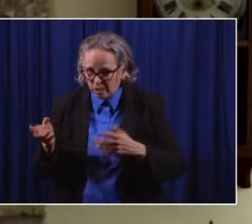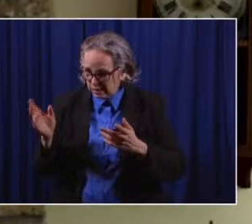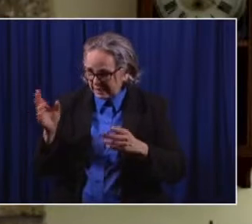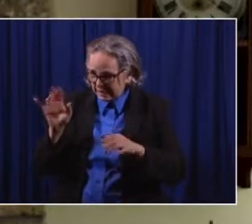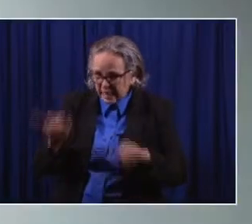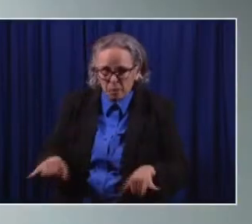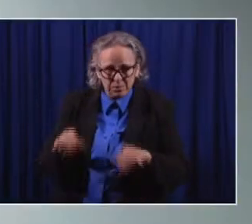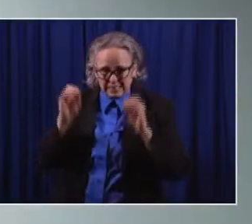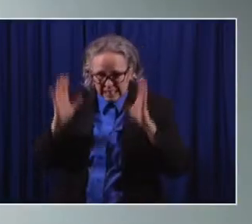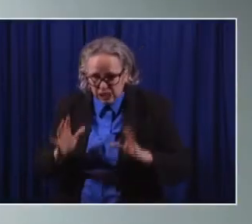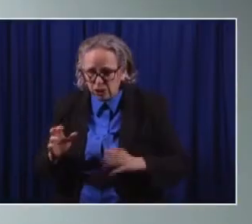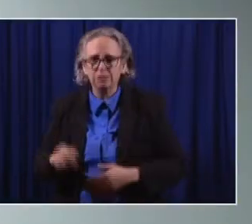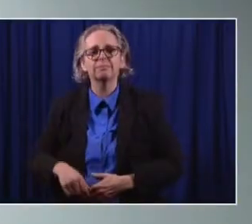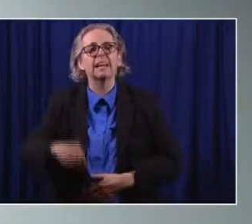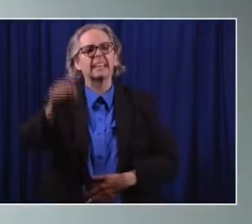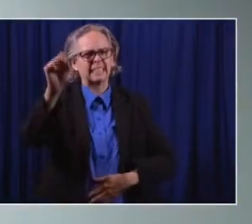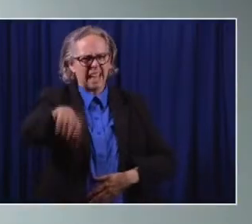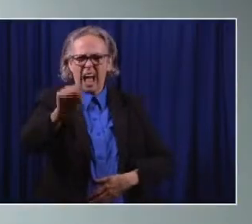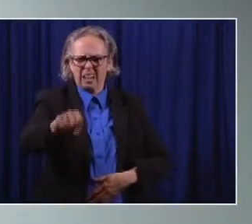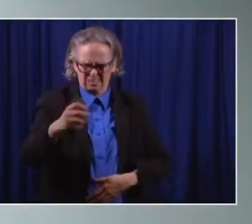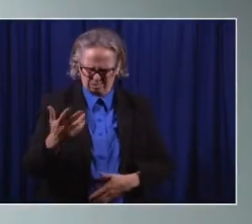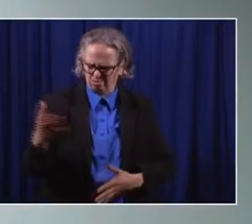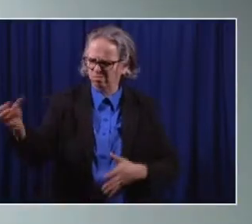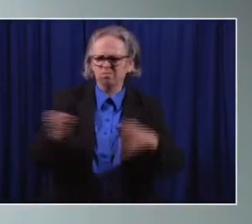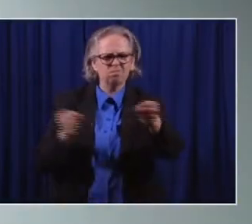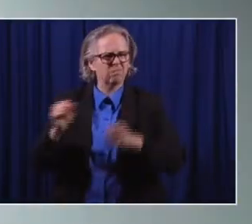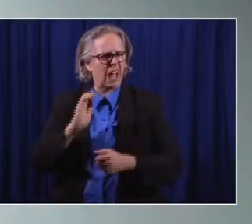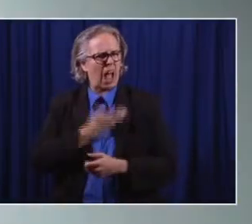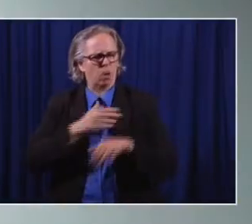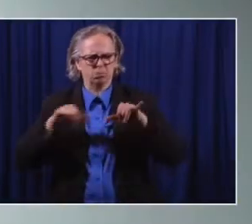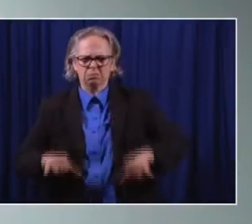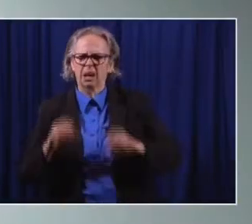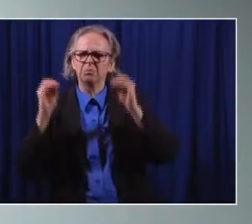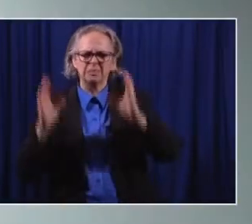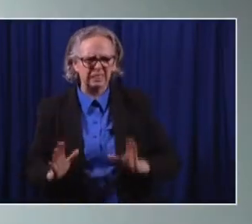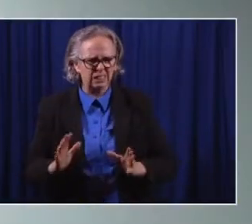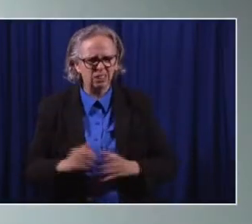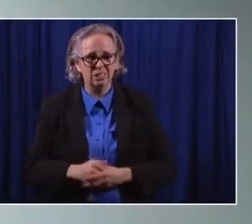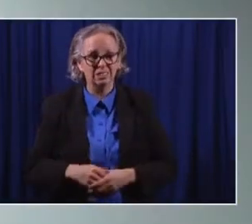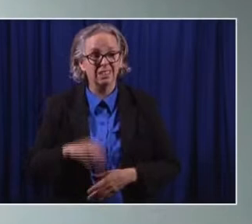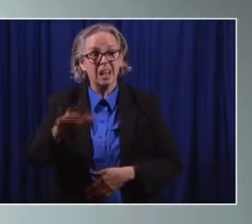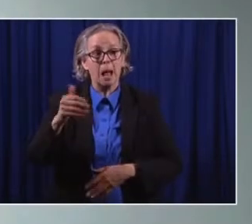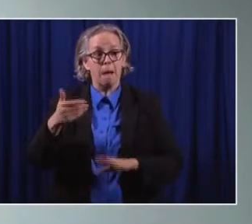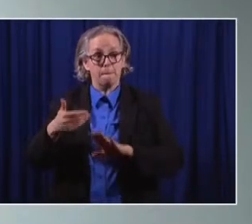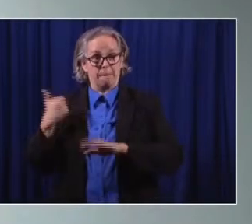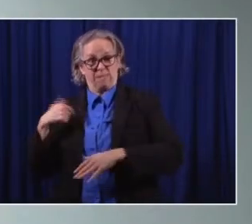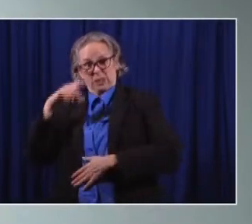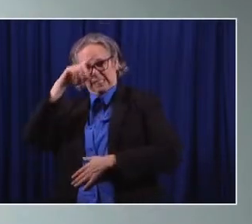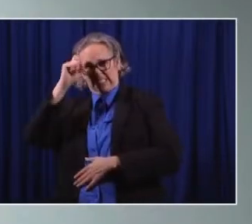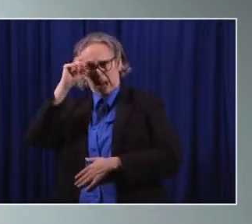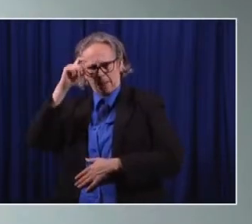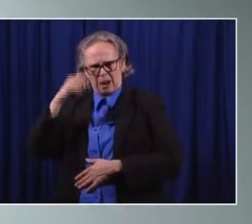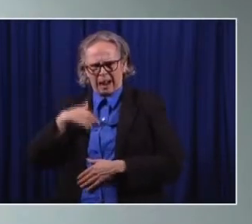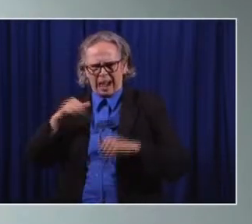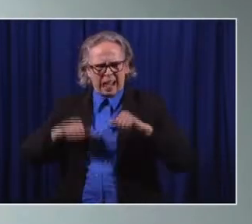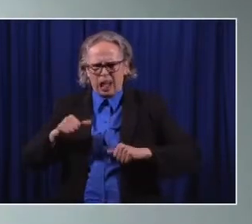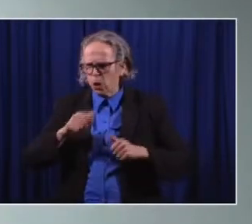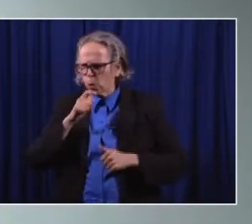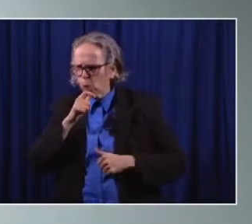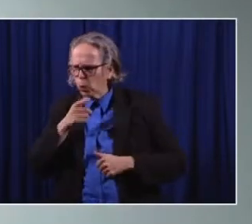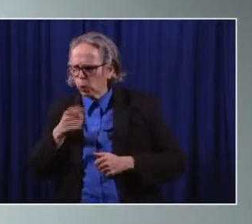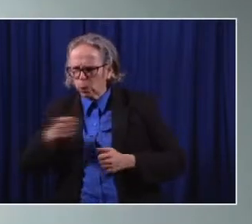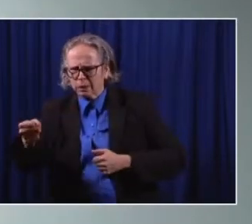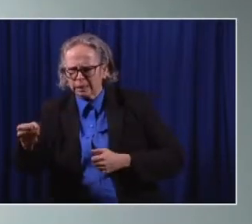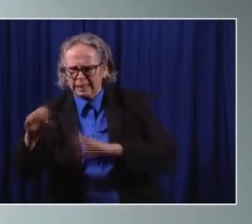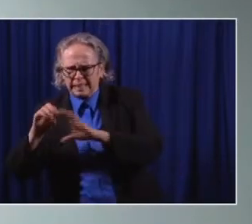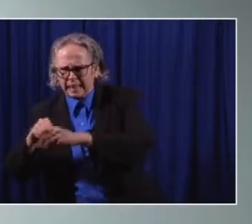that? Absolutely. Our teachers, we didn't know which pathway we would be taking come fall. So